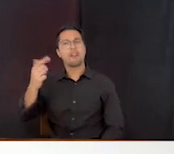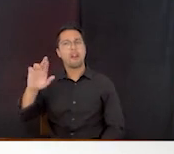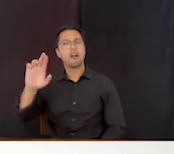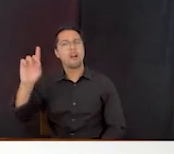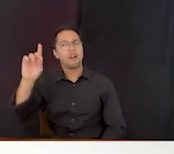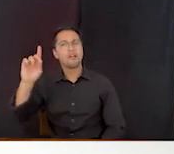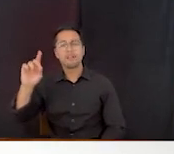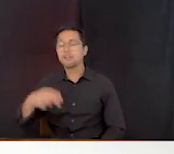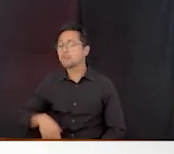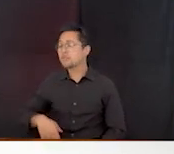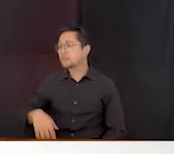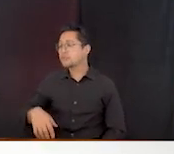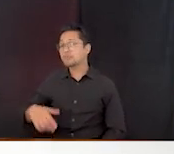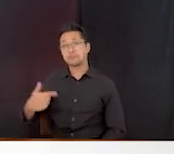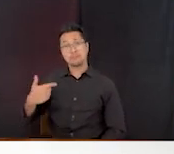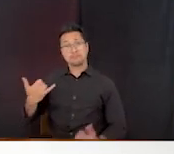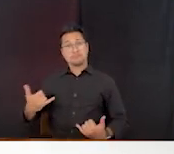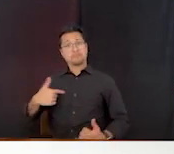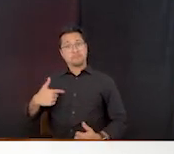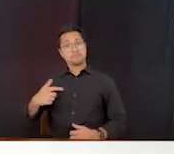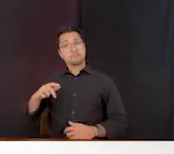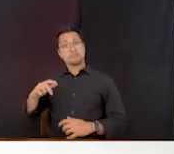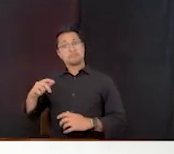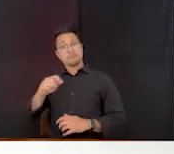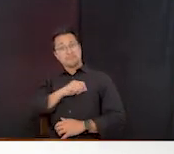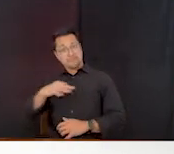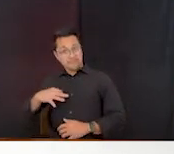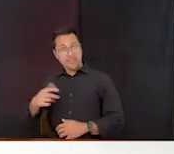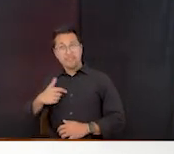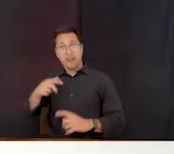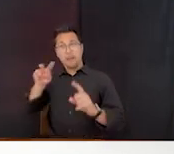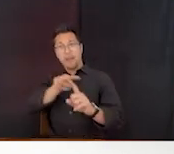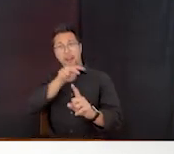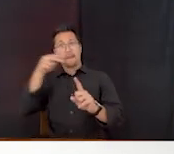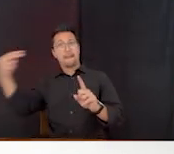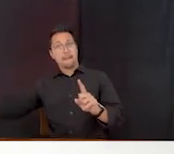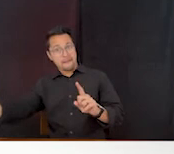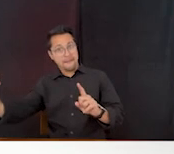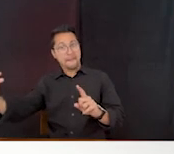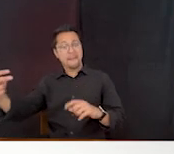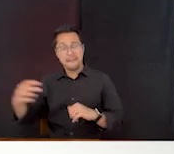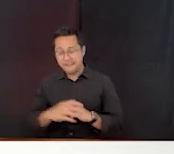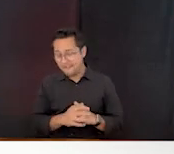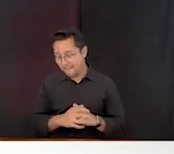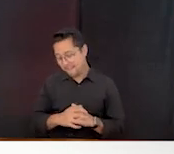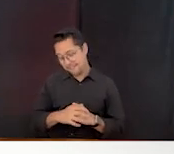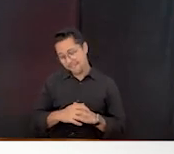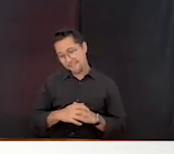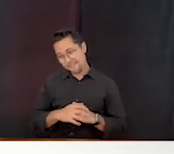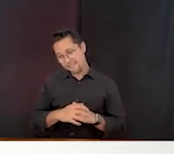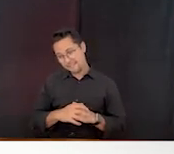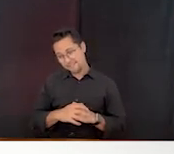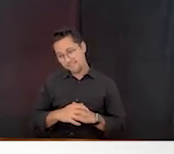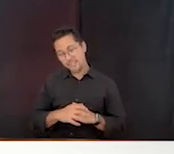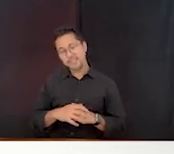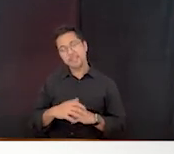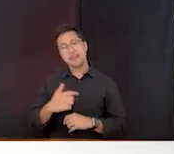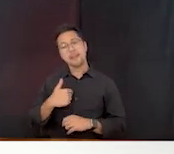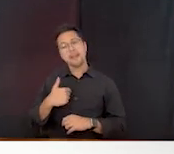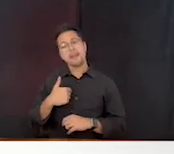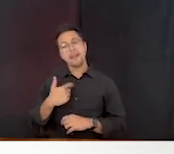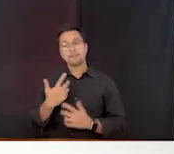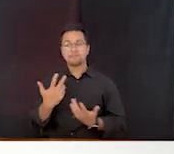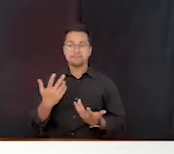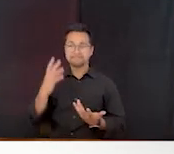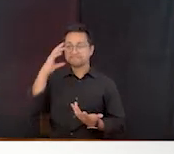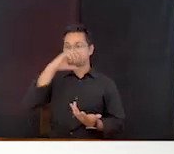As a faculty member now, being on the other side of the equation or the coin, I have, I